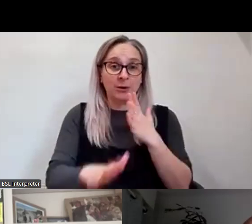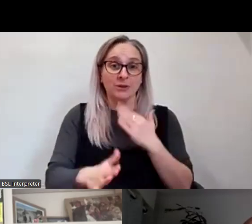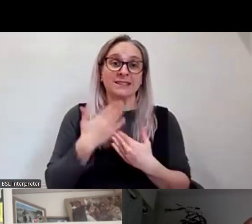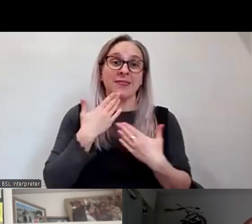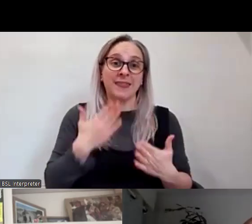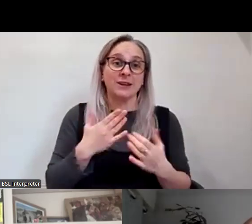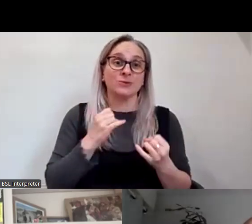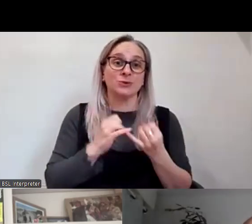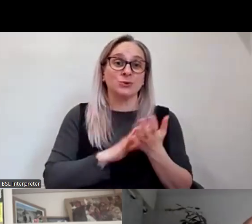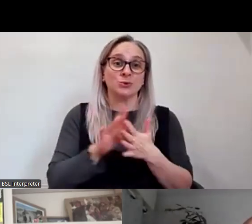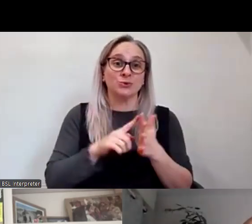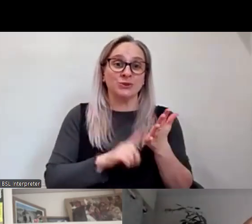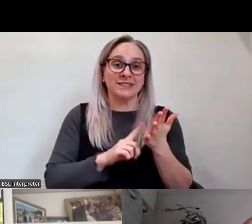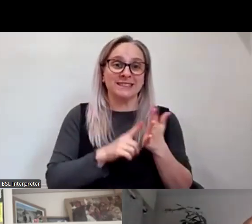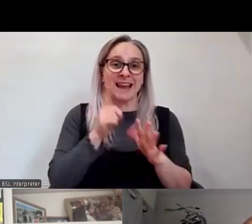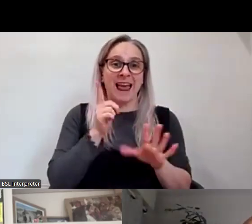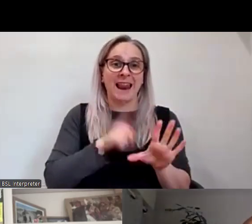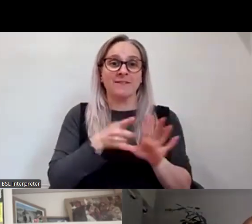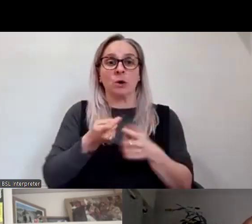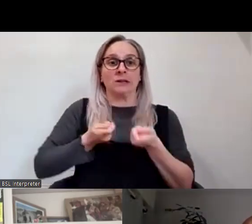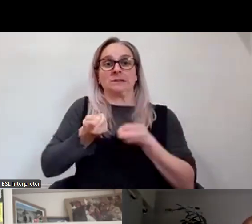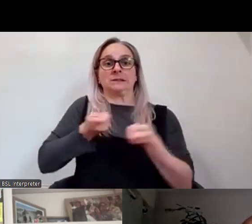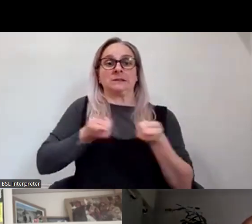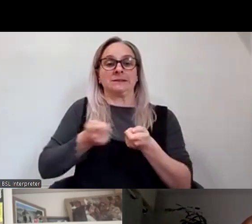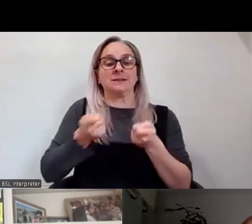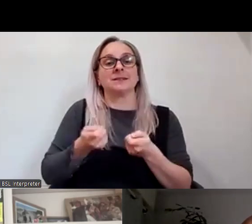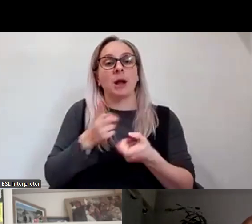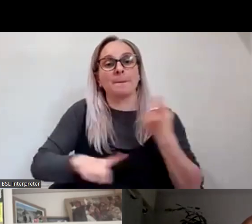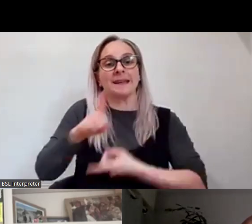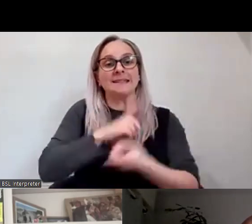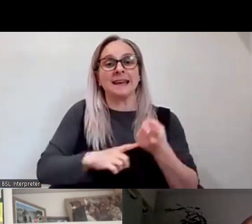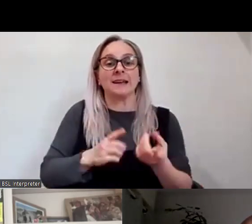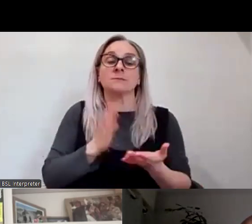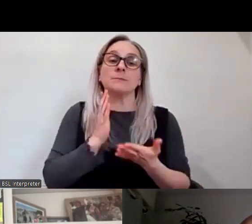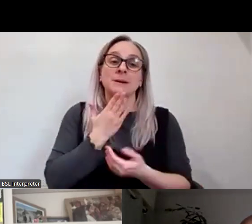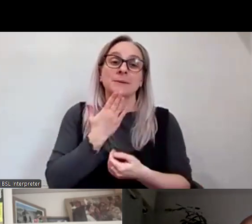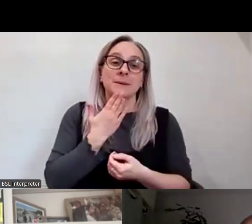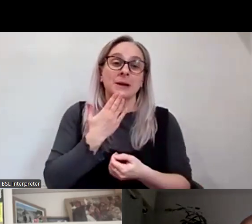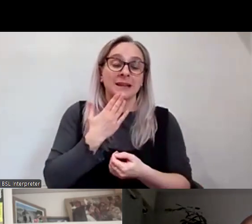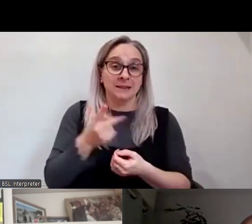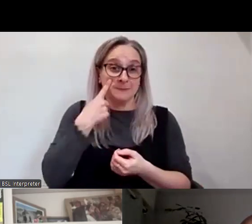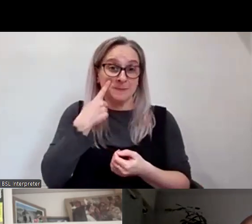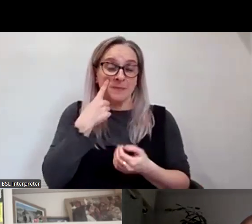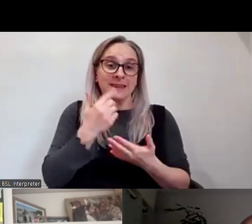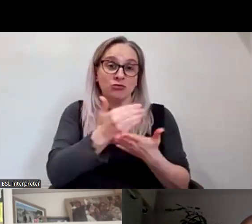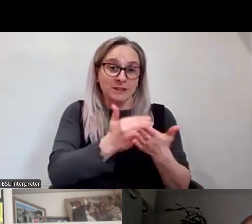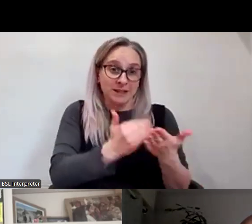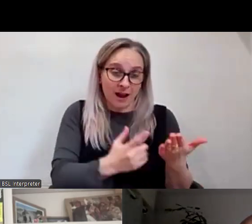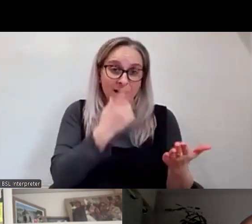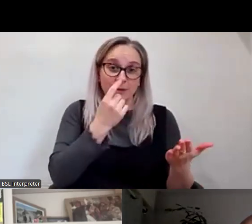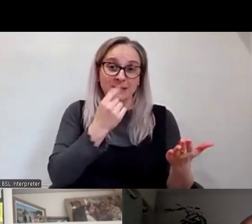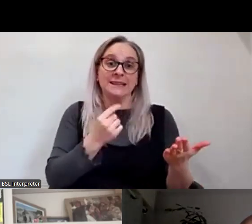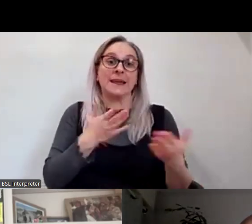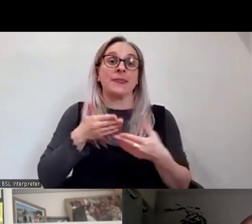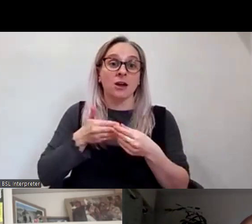the tech behind the scenes. Please do read the eligibility criteria, the applications guide, and look forward